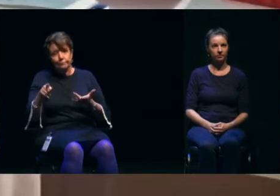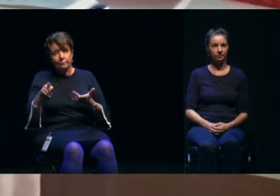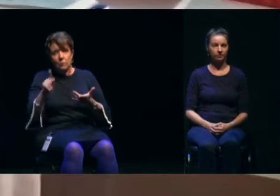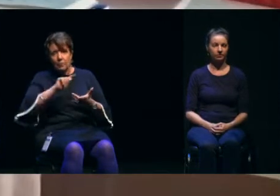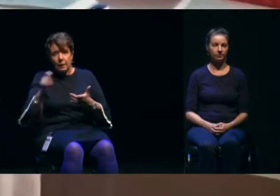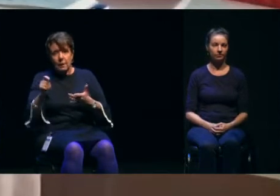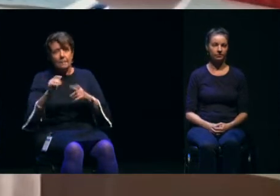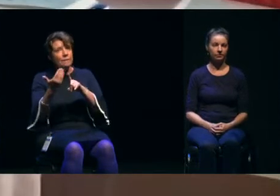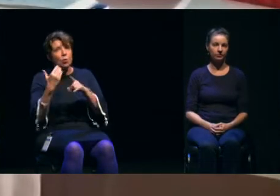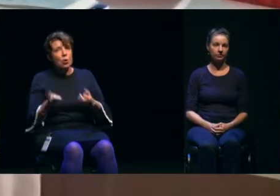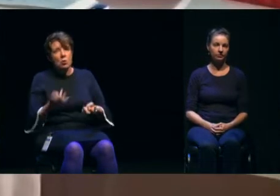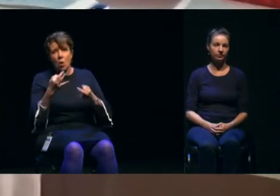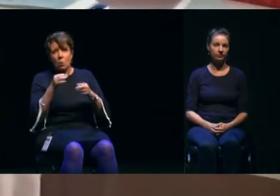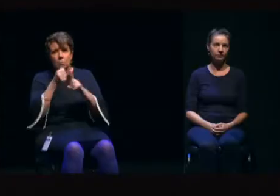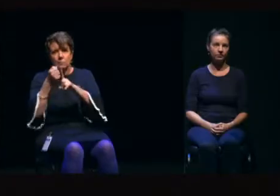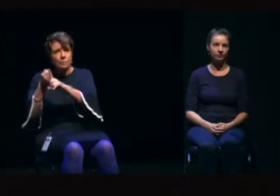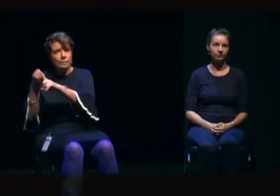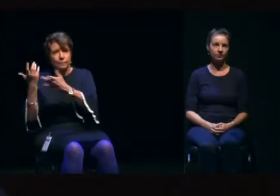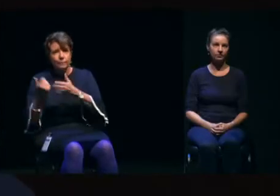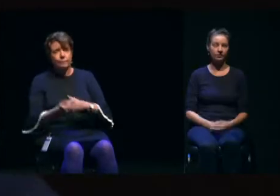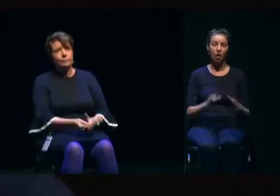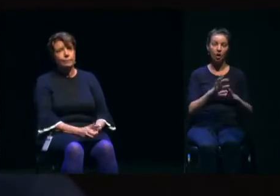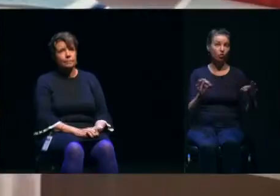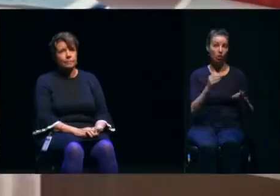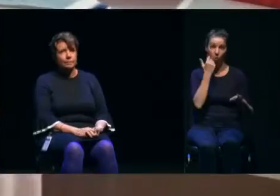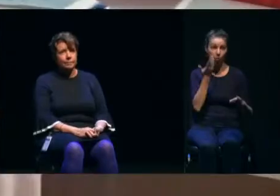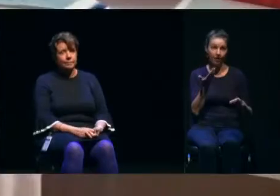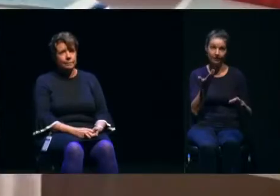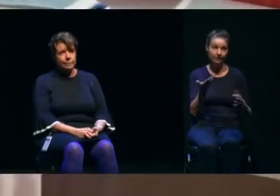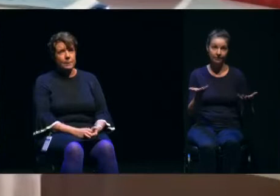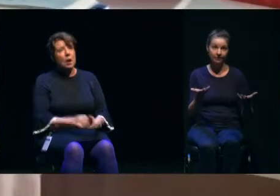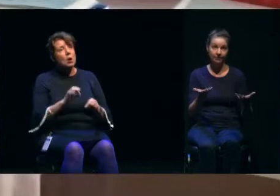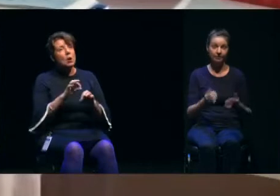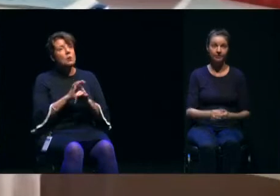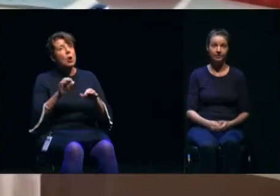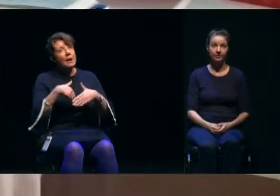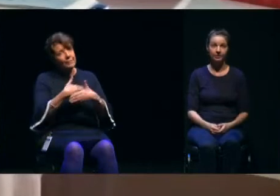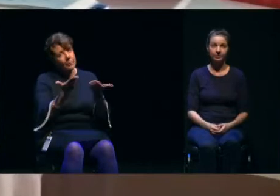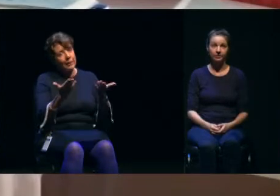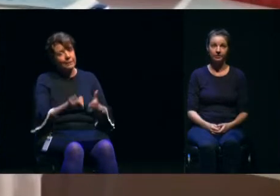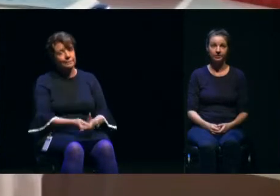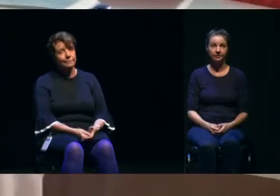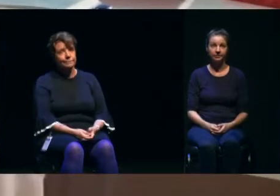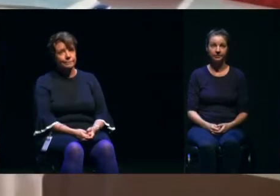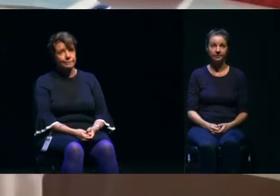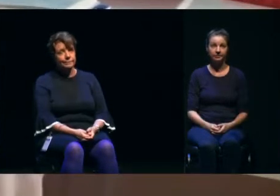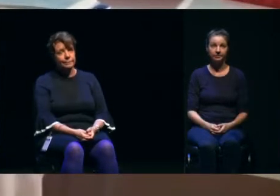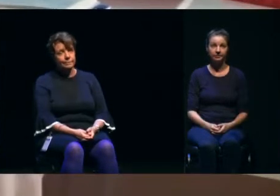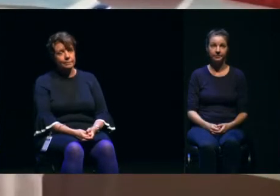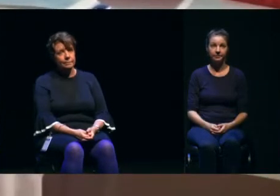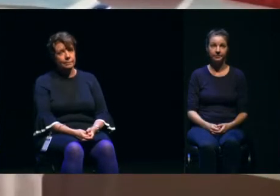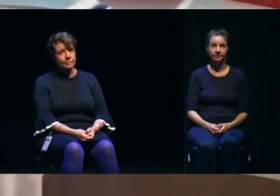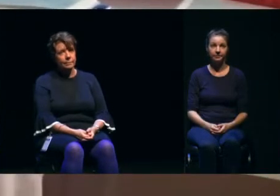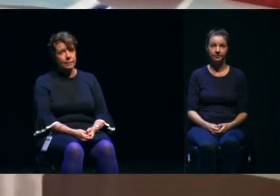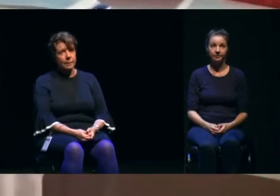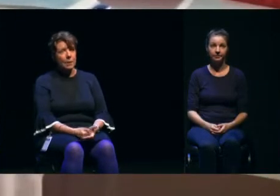were no consequences. Not everywhere. So we are getting, well, not everywhere. Not everywhere. And not everywhere. And we